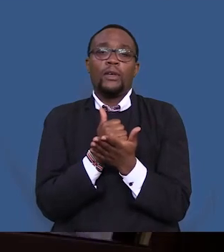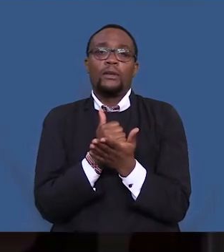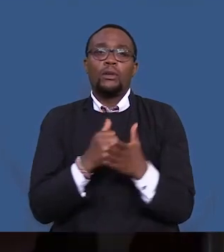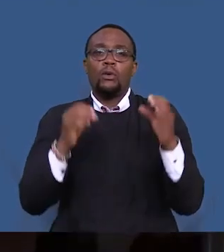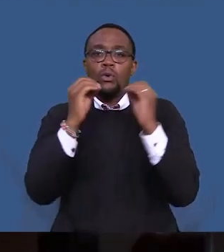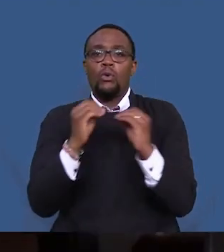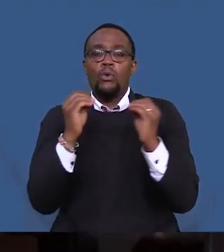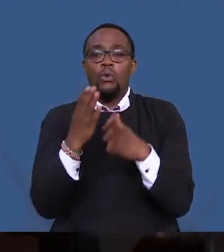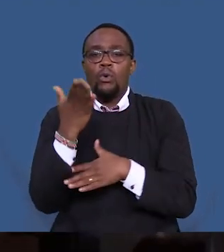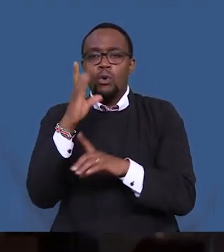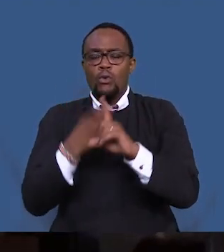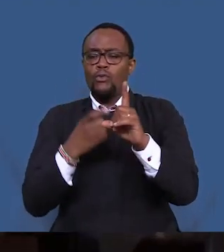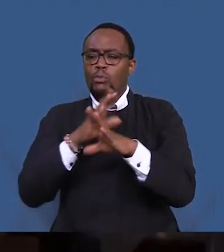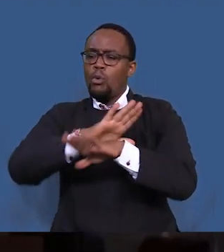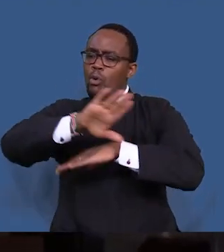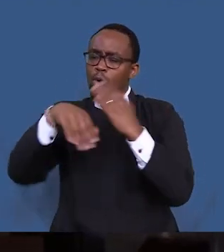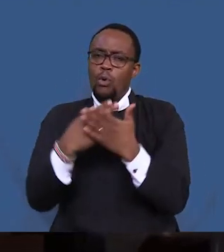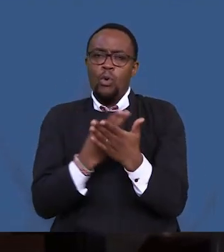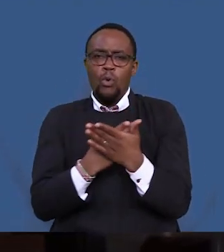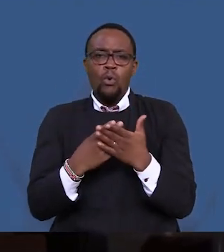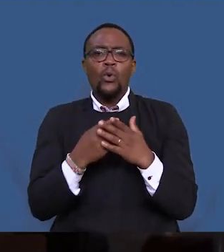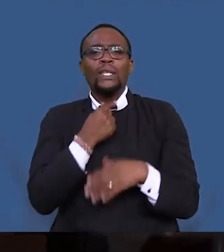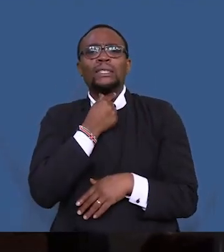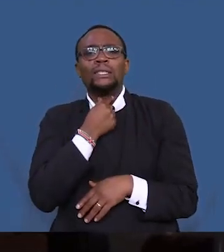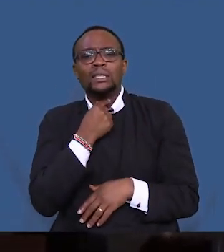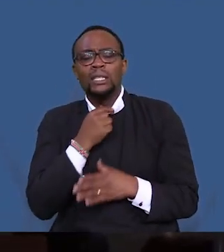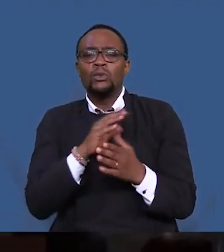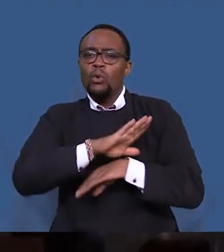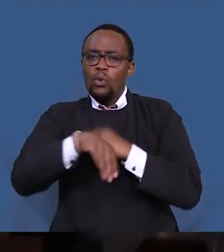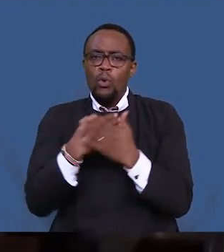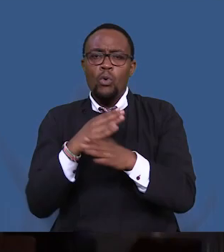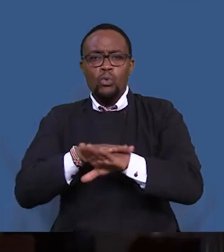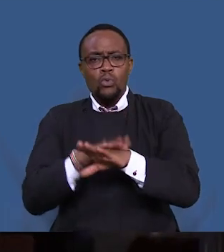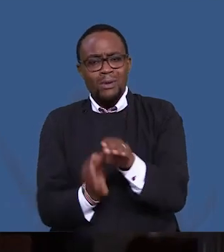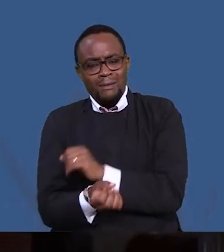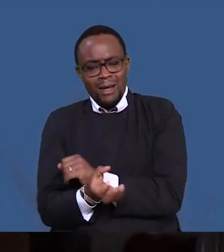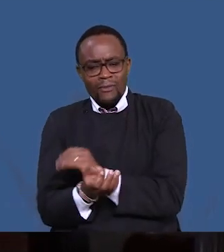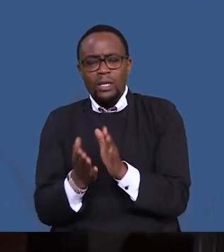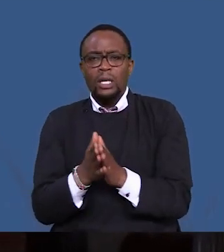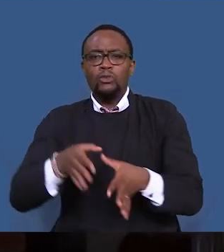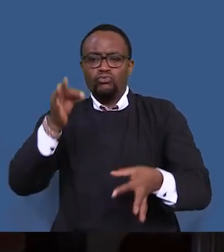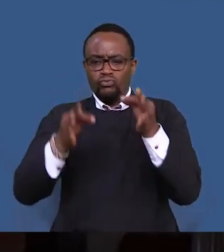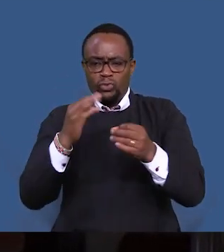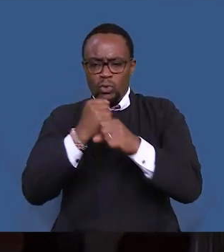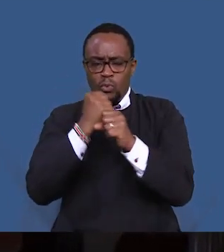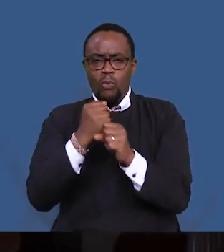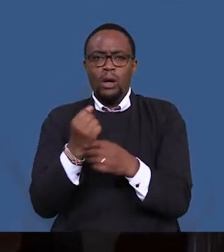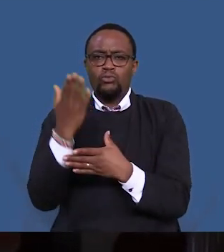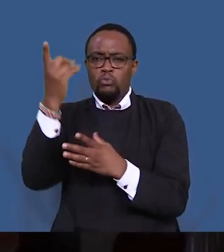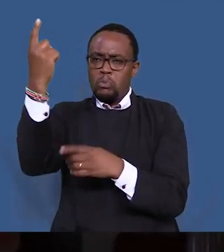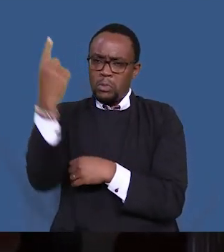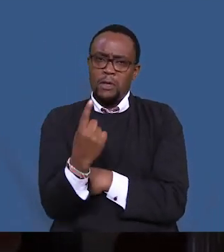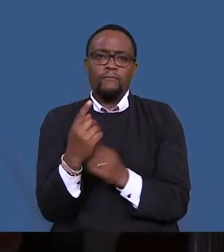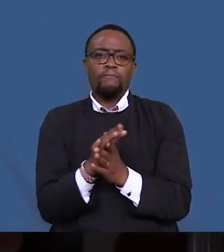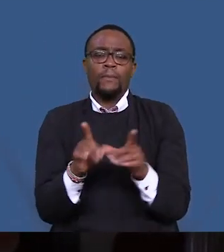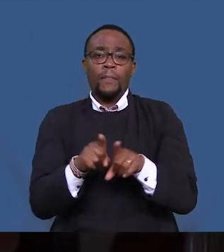Amen. O God, from whom all holy desires, all good counsels, and all just works do proceed,